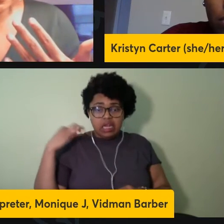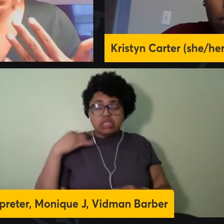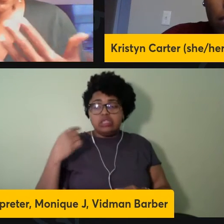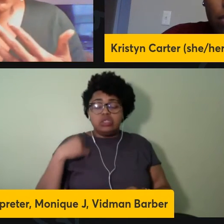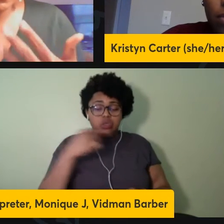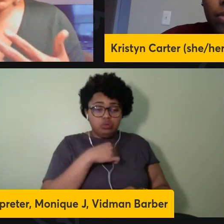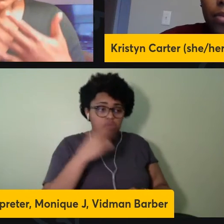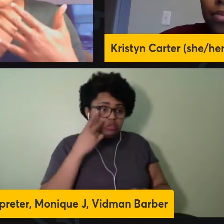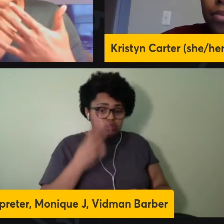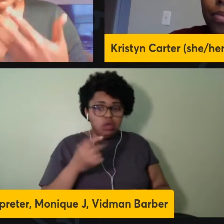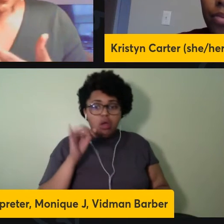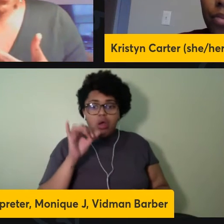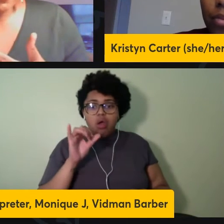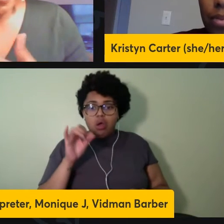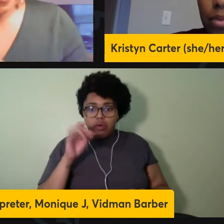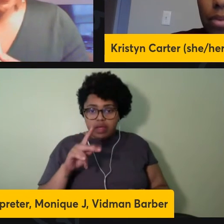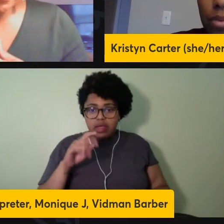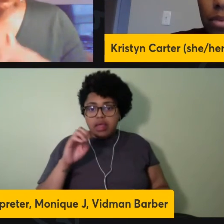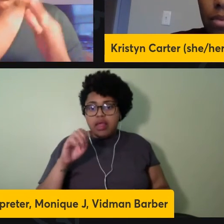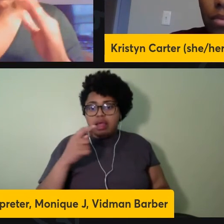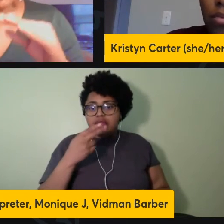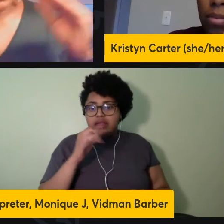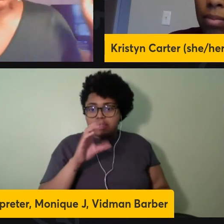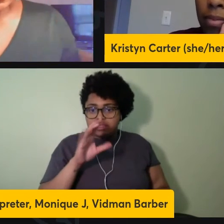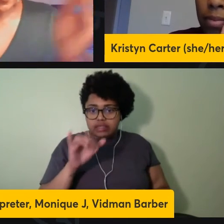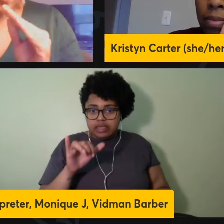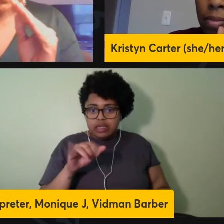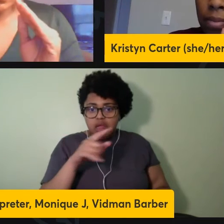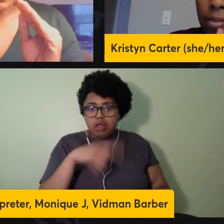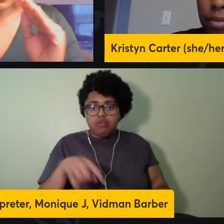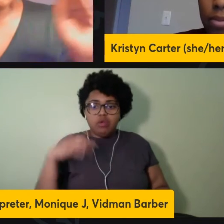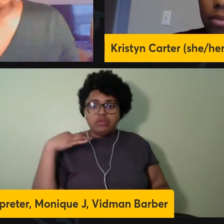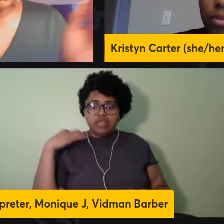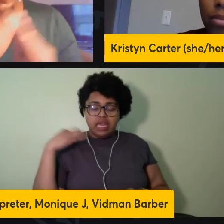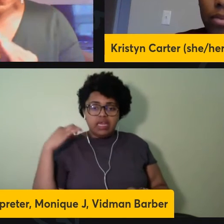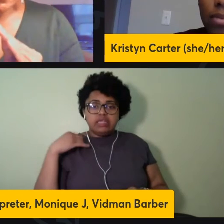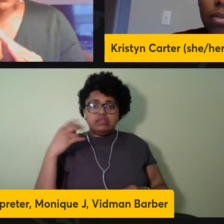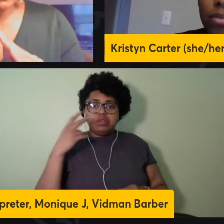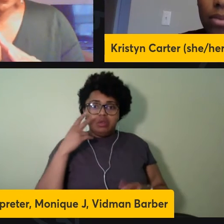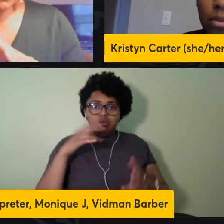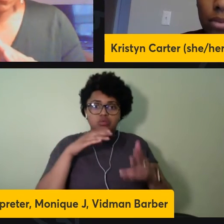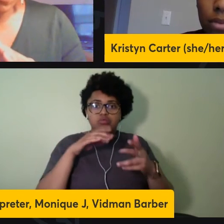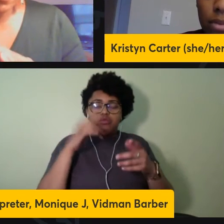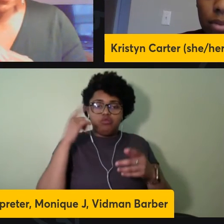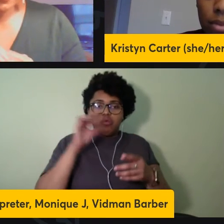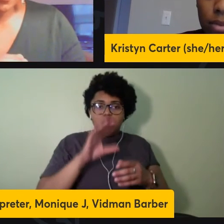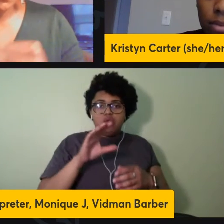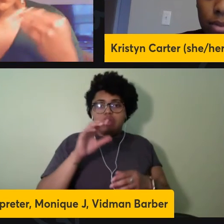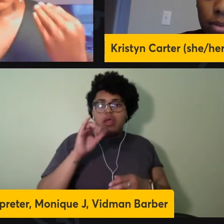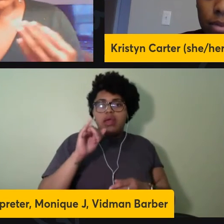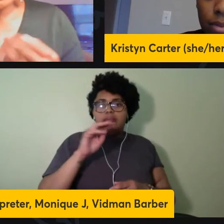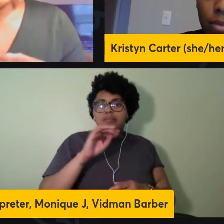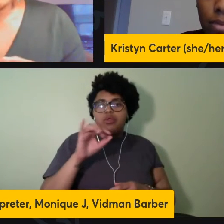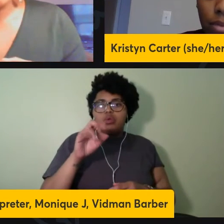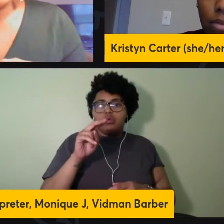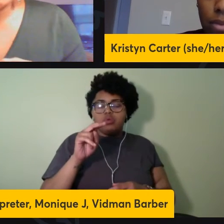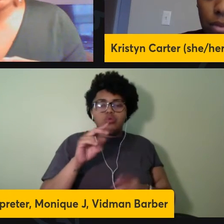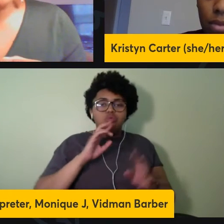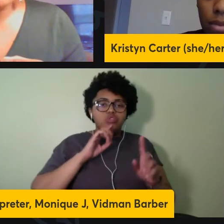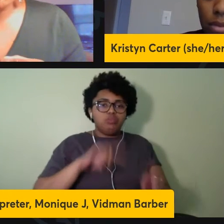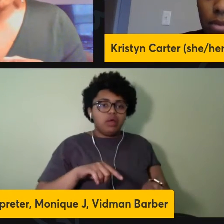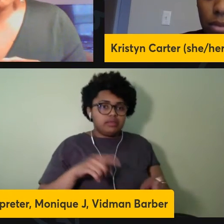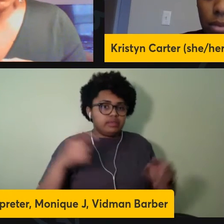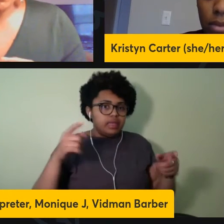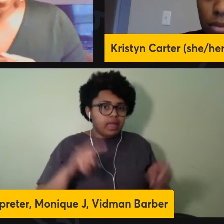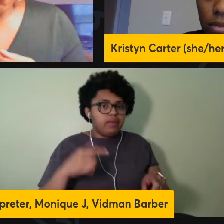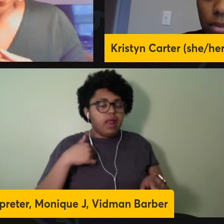the efficacy of those candidates towards looking at the immune responses that they would cause. And so I was